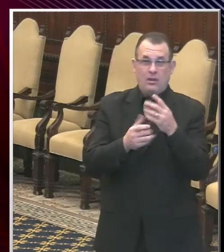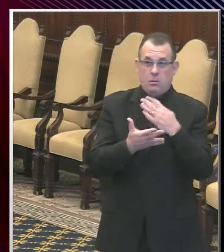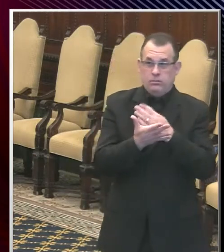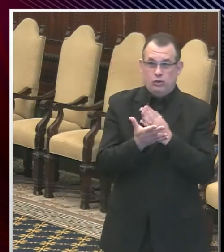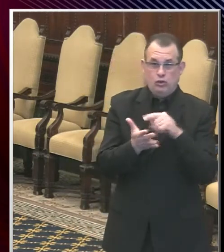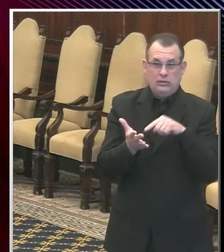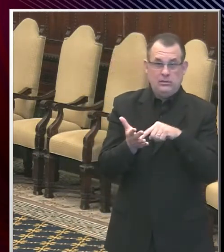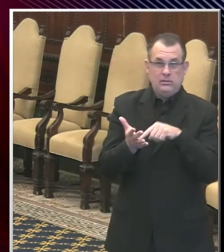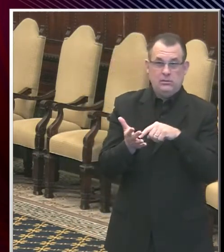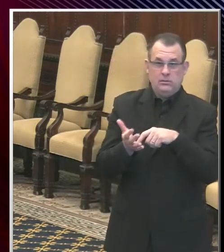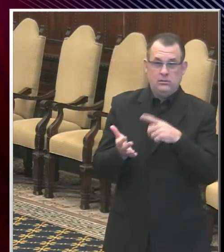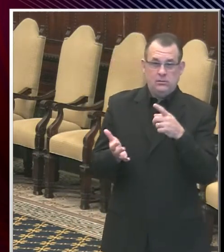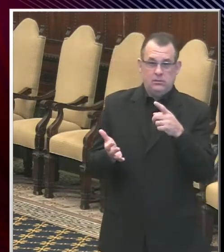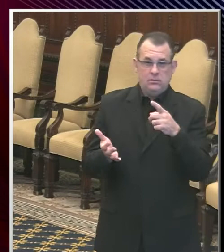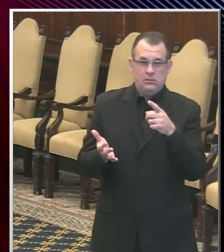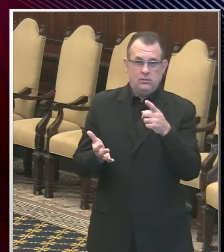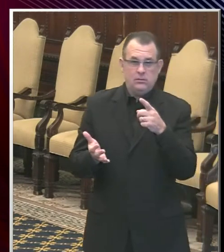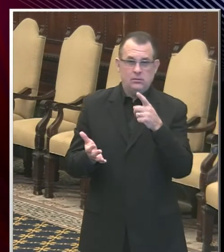that's most affected?